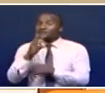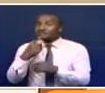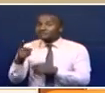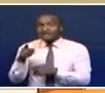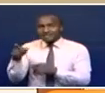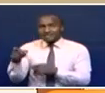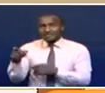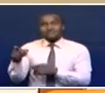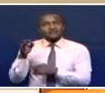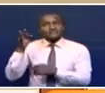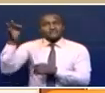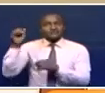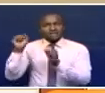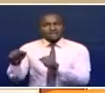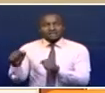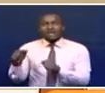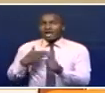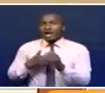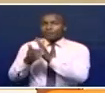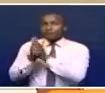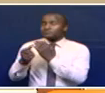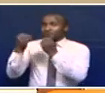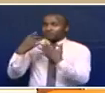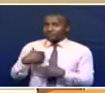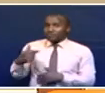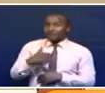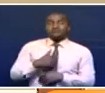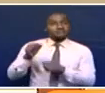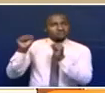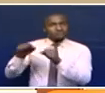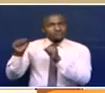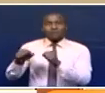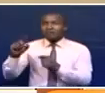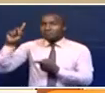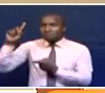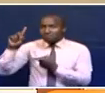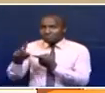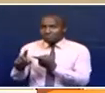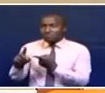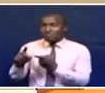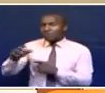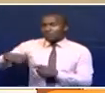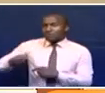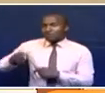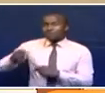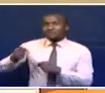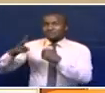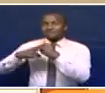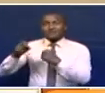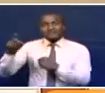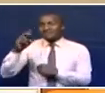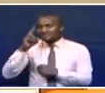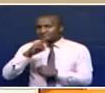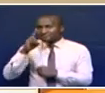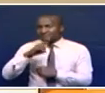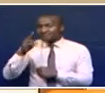is futuristic. Our experts have told us that we'll be able to reduce the price of unga to 75 shillings. A big joke. I